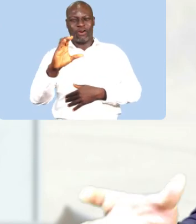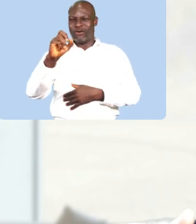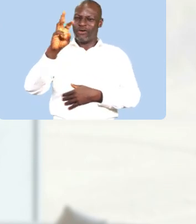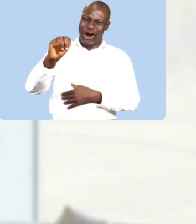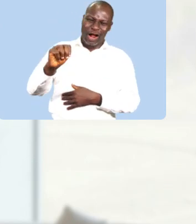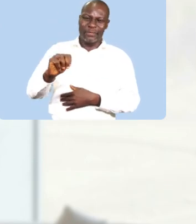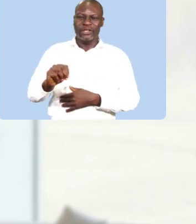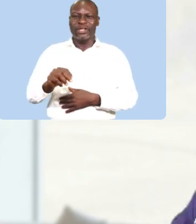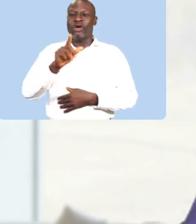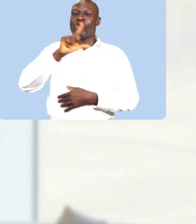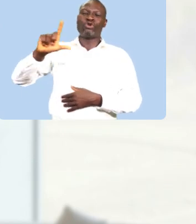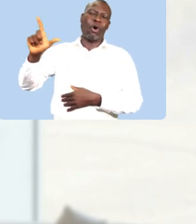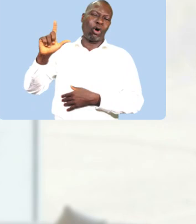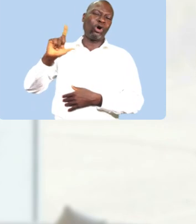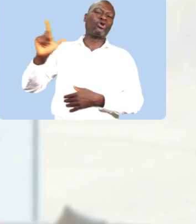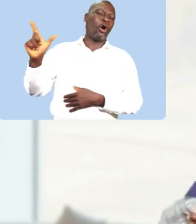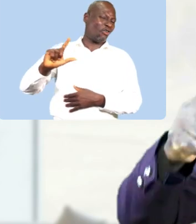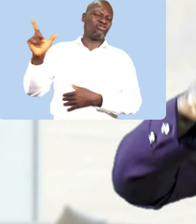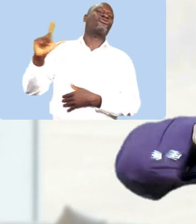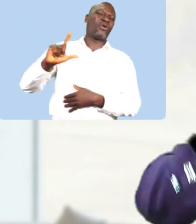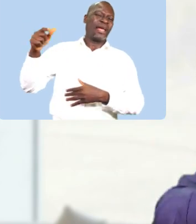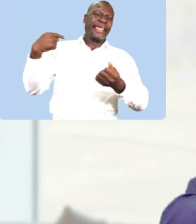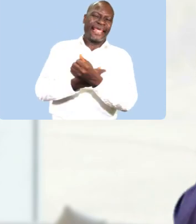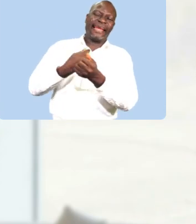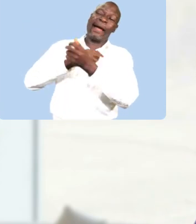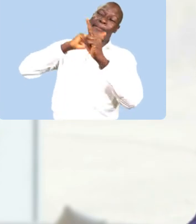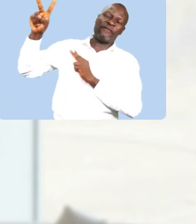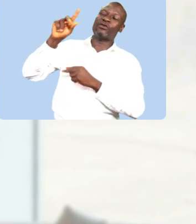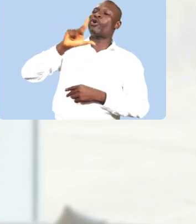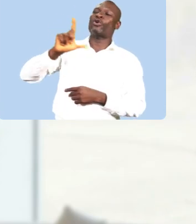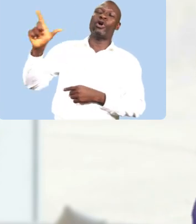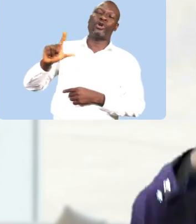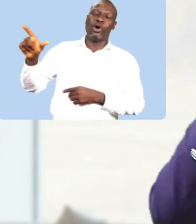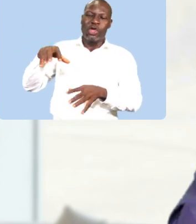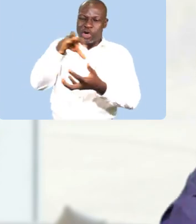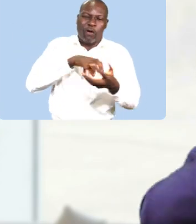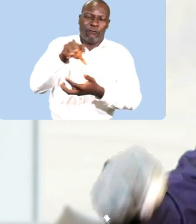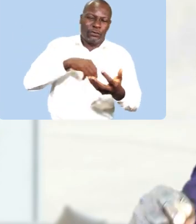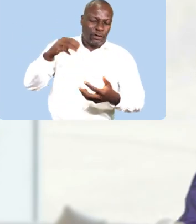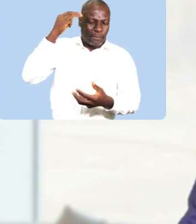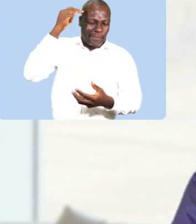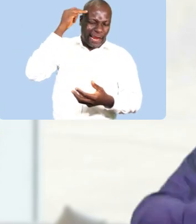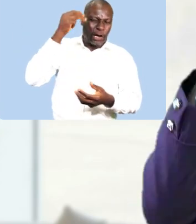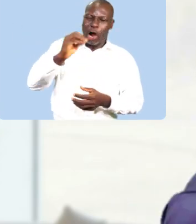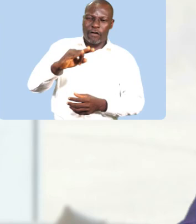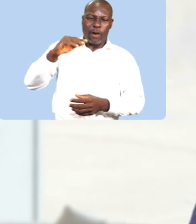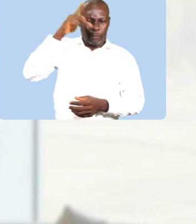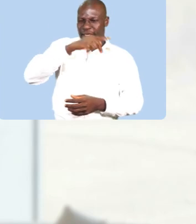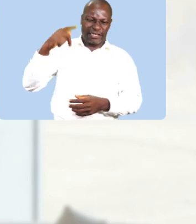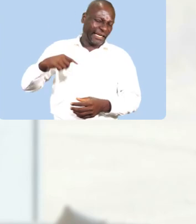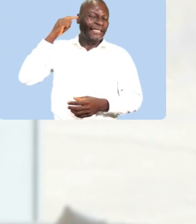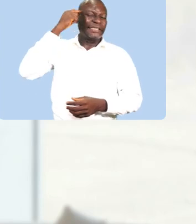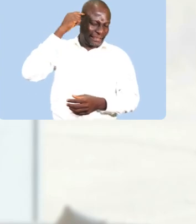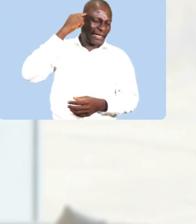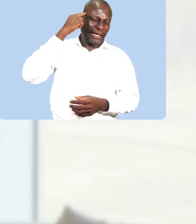pefe na mo keka no ya mo de dada politicians no ma politicians na dwe kire mo se de mo kan ejina